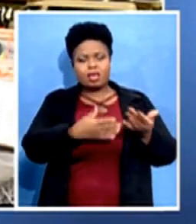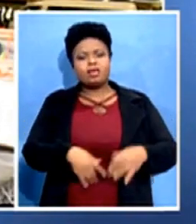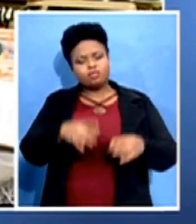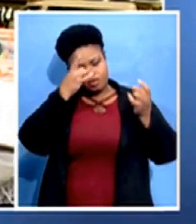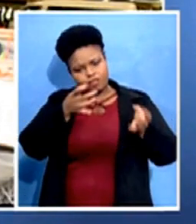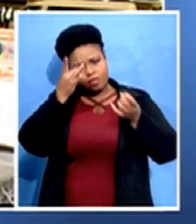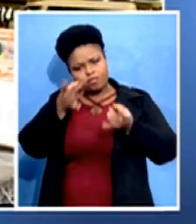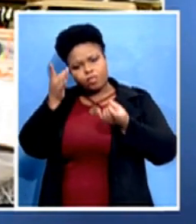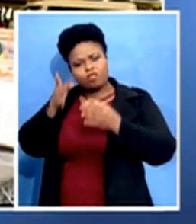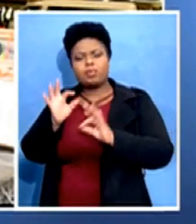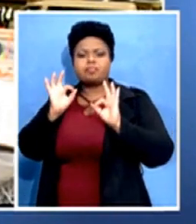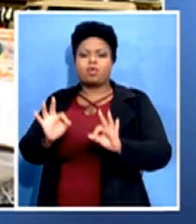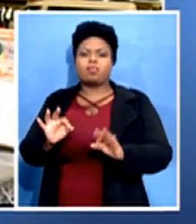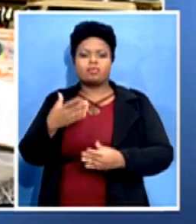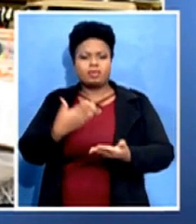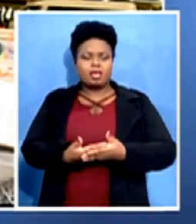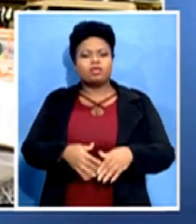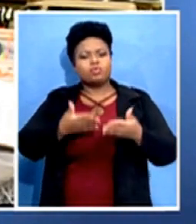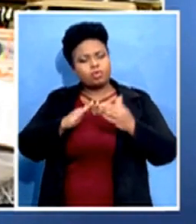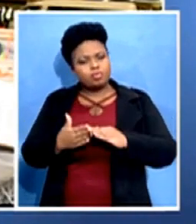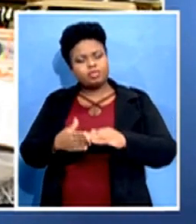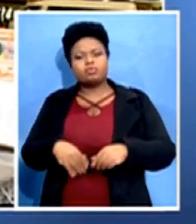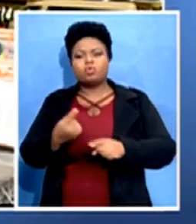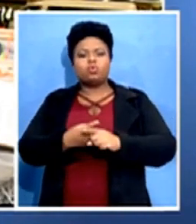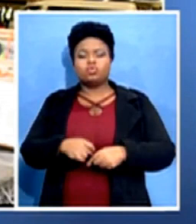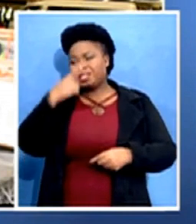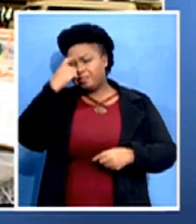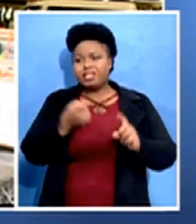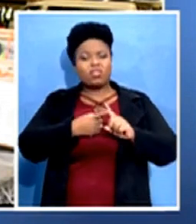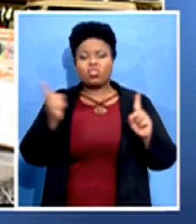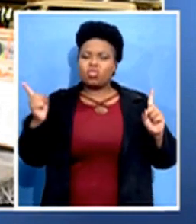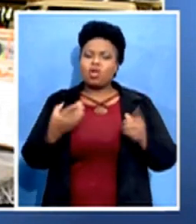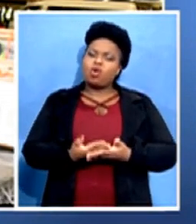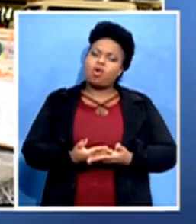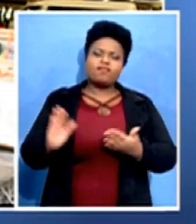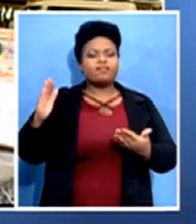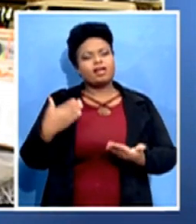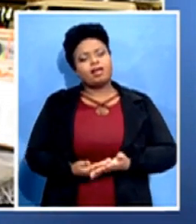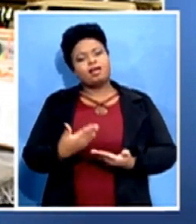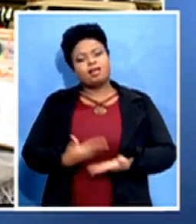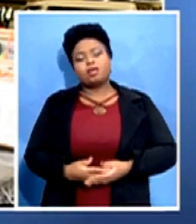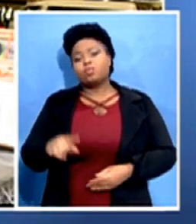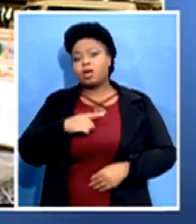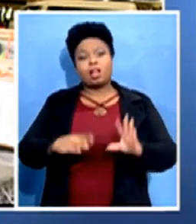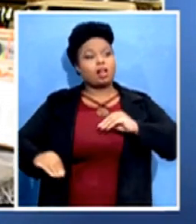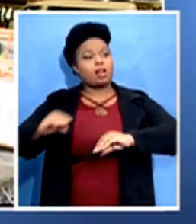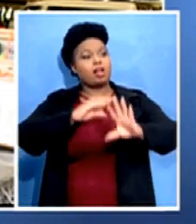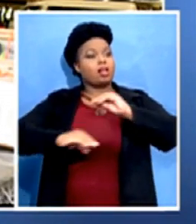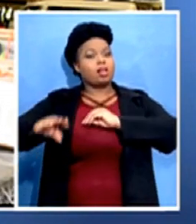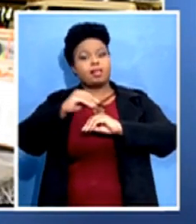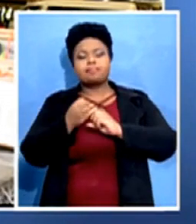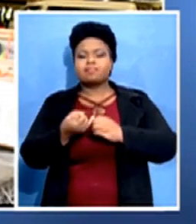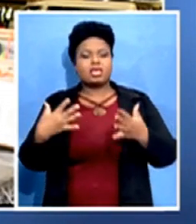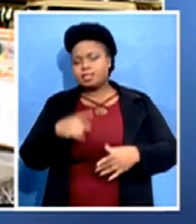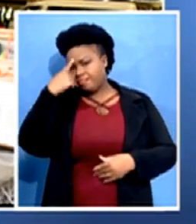and dismiss all conspiracy theories that have been doing rounds out there, because majority of people, remember, before we are